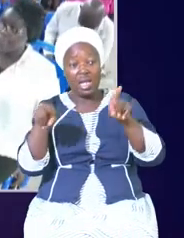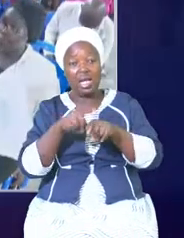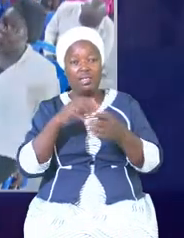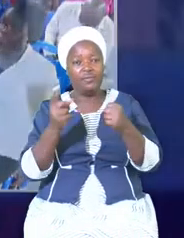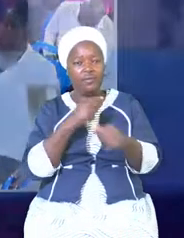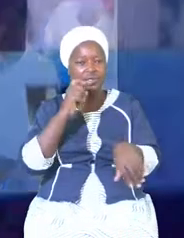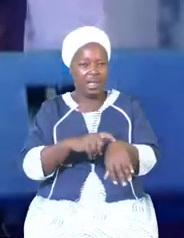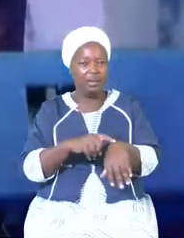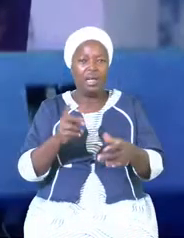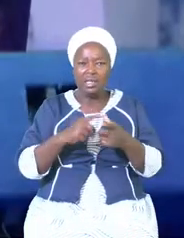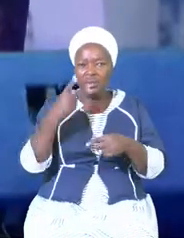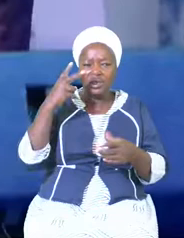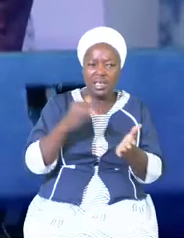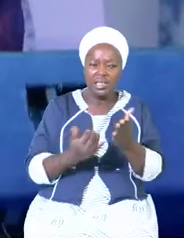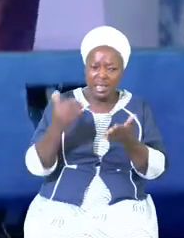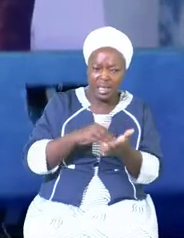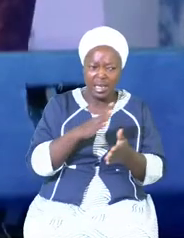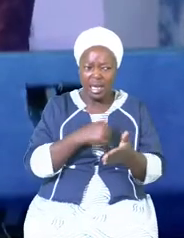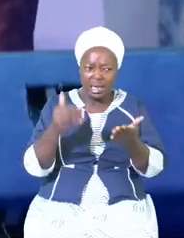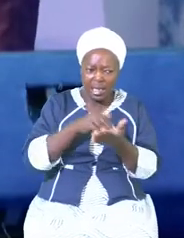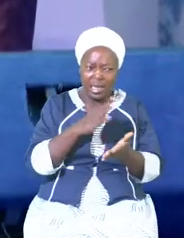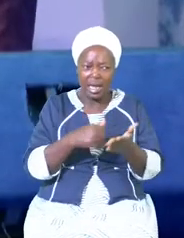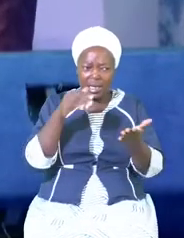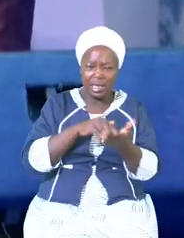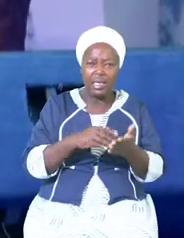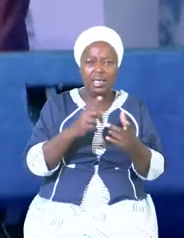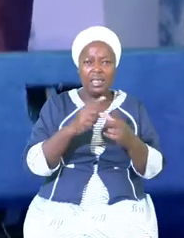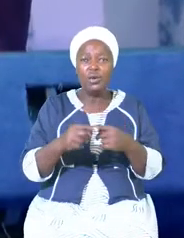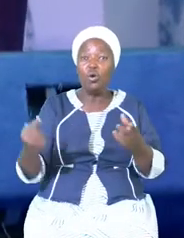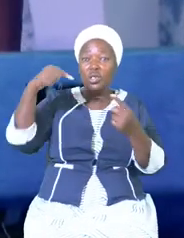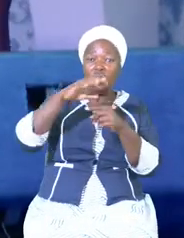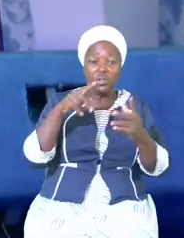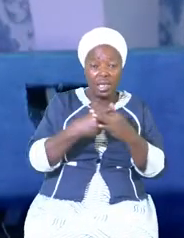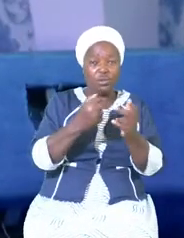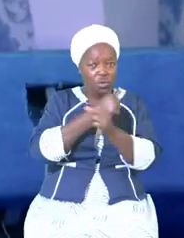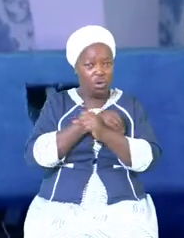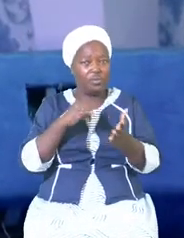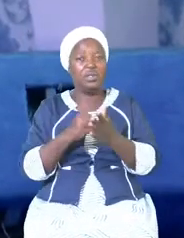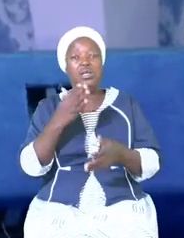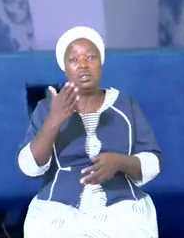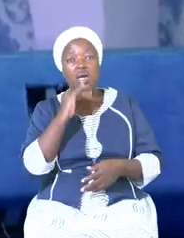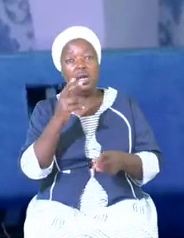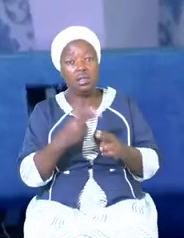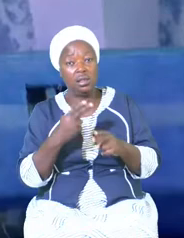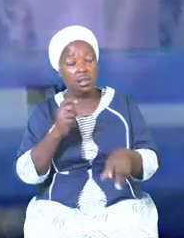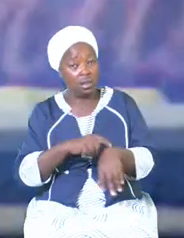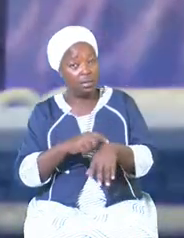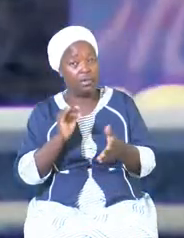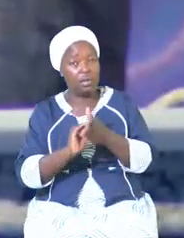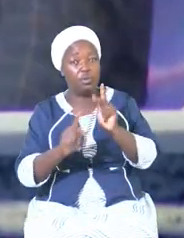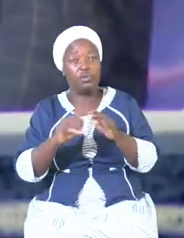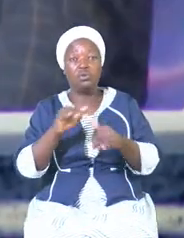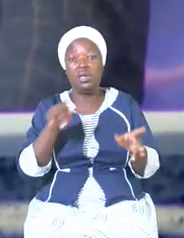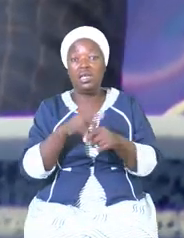look at it again, and you look at it again, until you begin to love it. There are times people do like that when you have